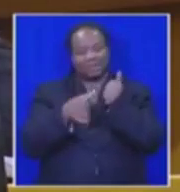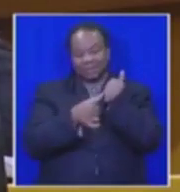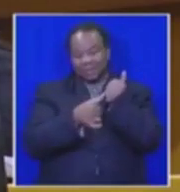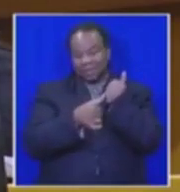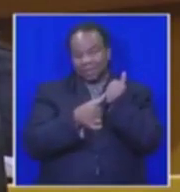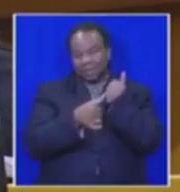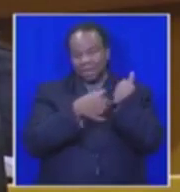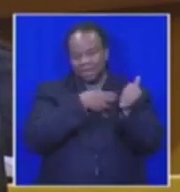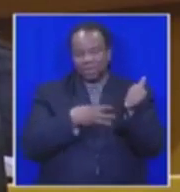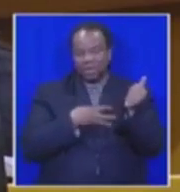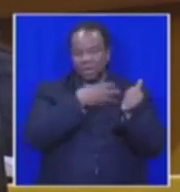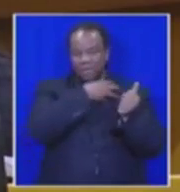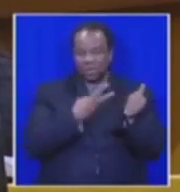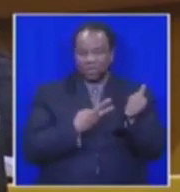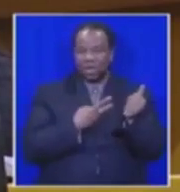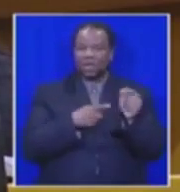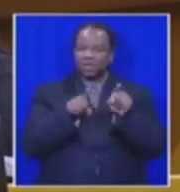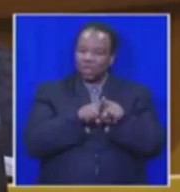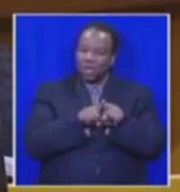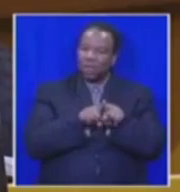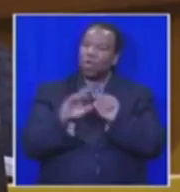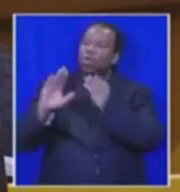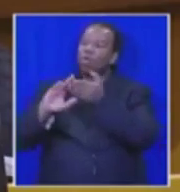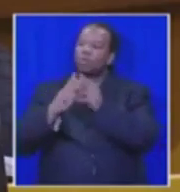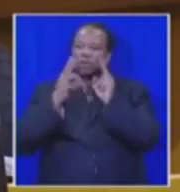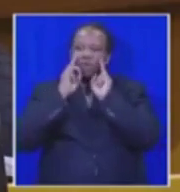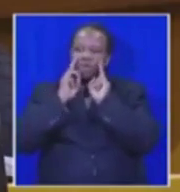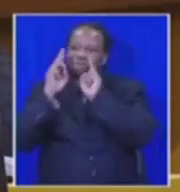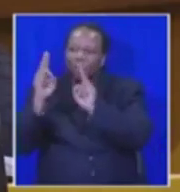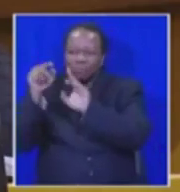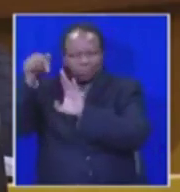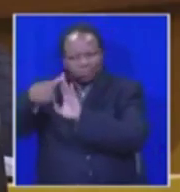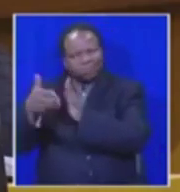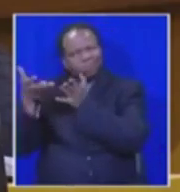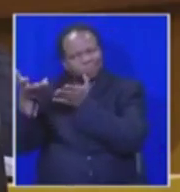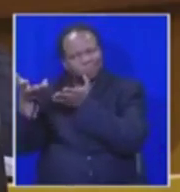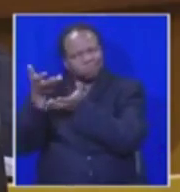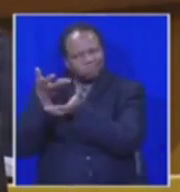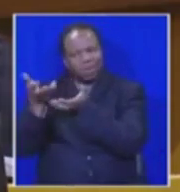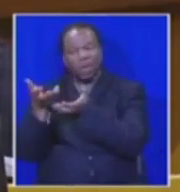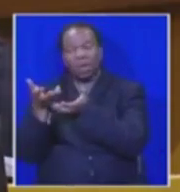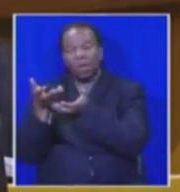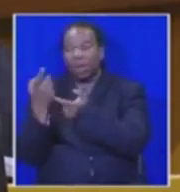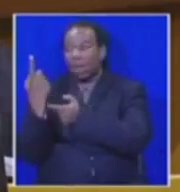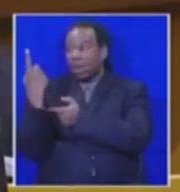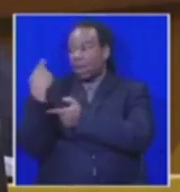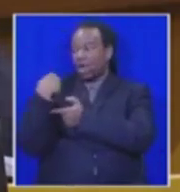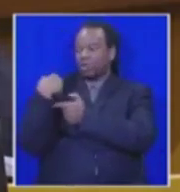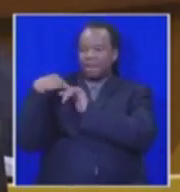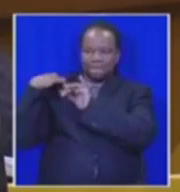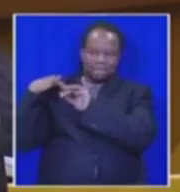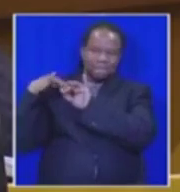visit communities in a more intensive manner. The last Imbizo focus